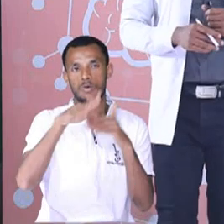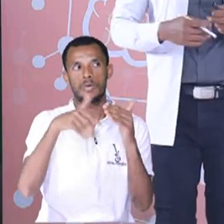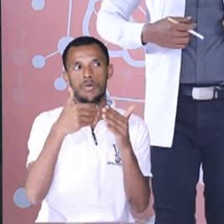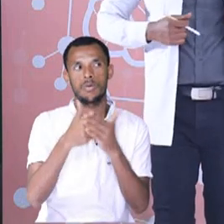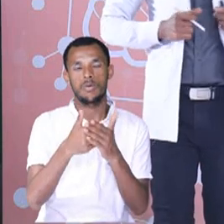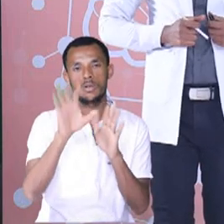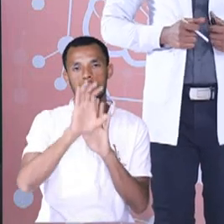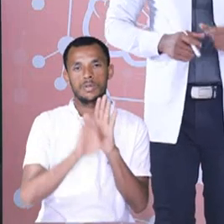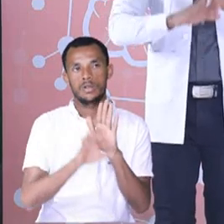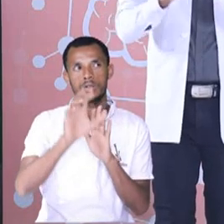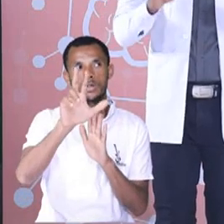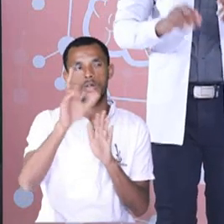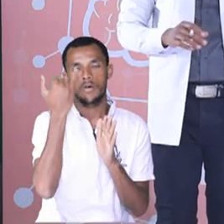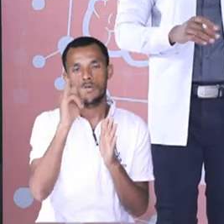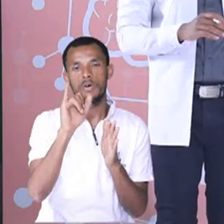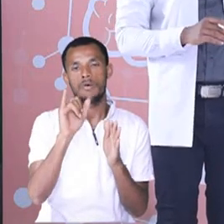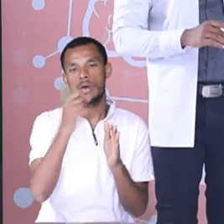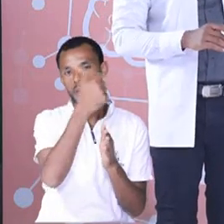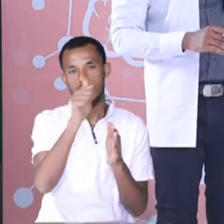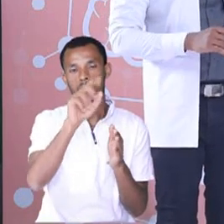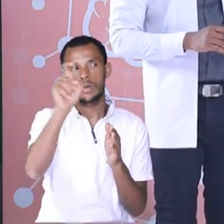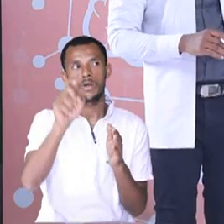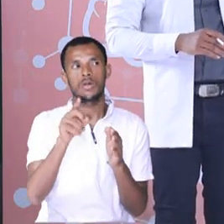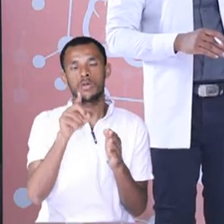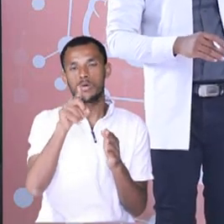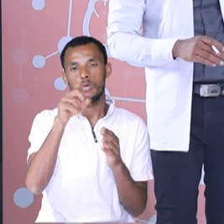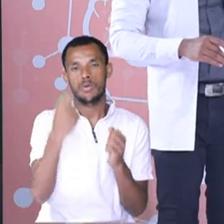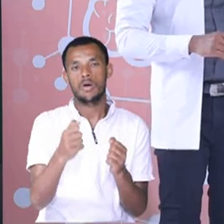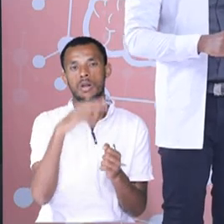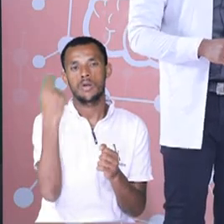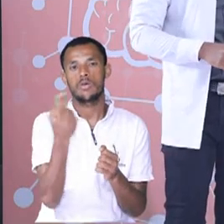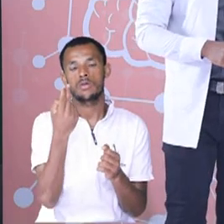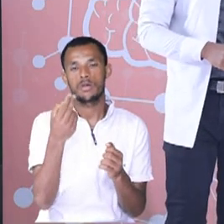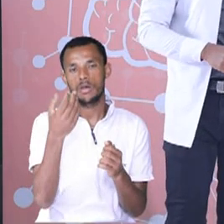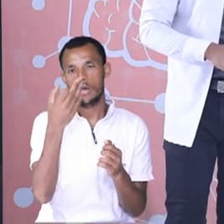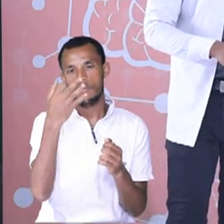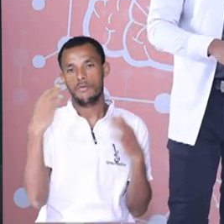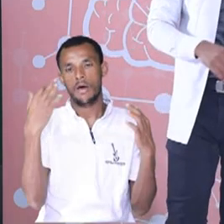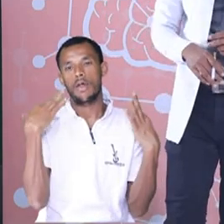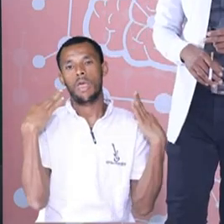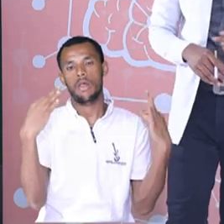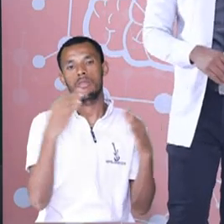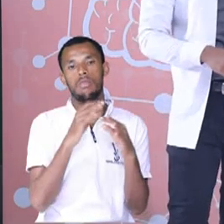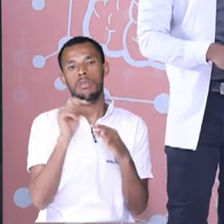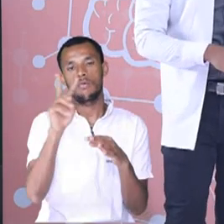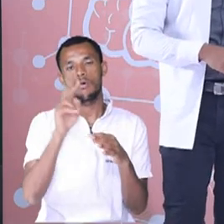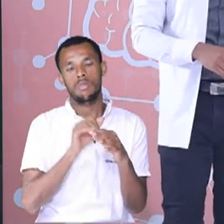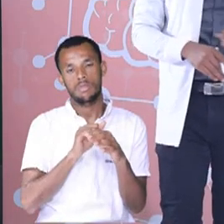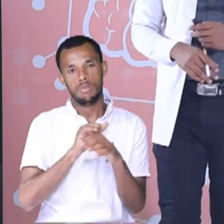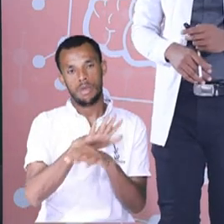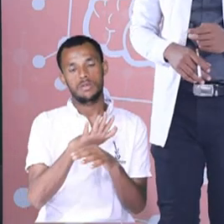about chapter 3. If you have any question on this, you can use Afriel's TV, or you can text